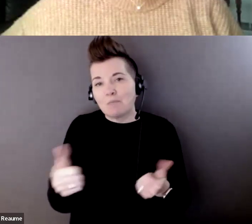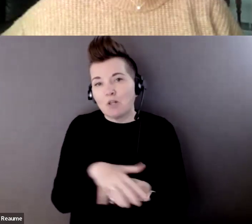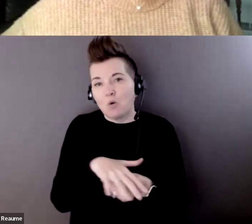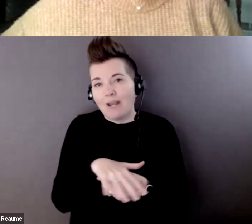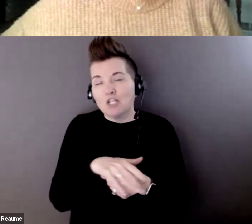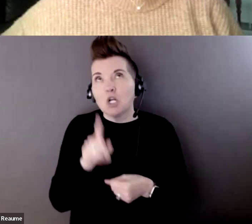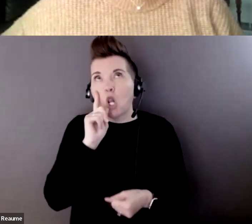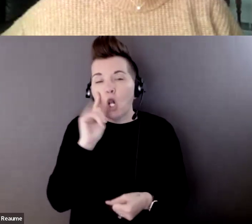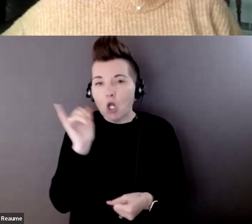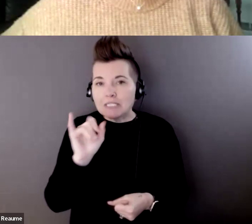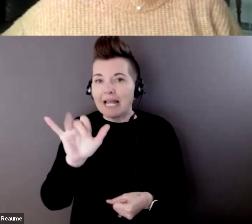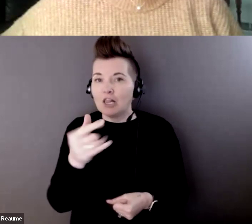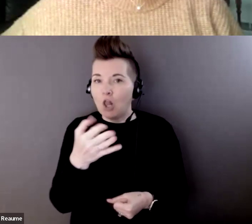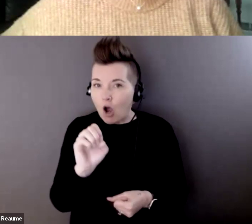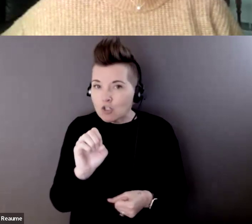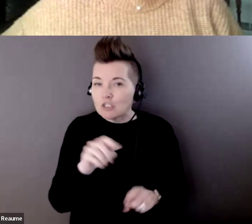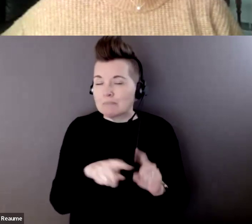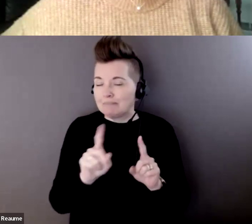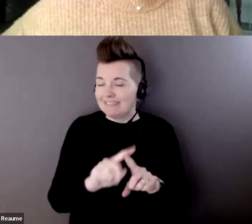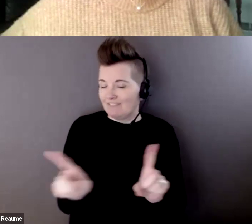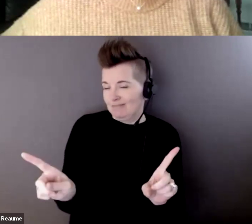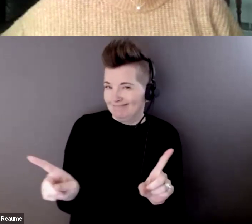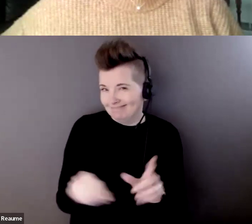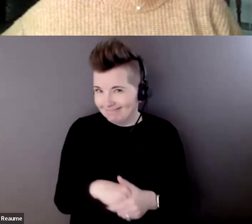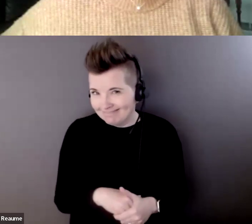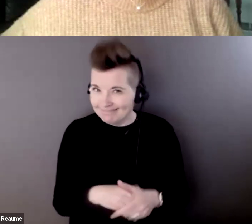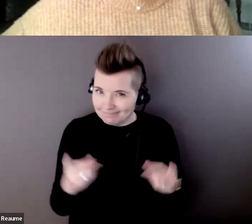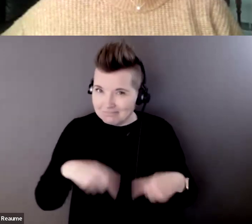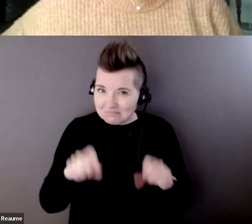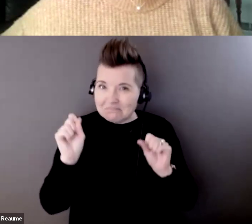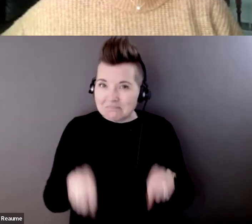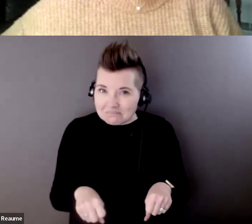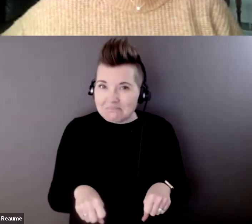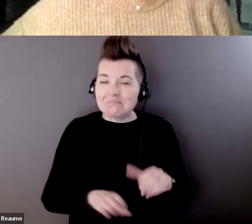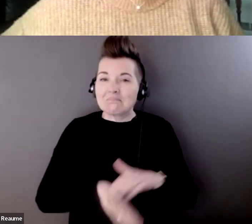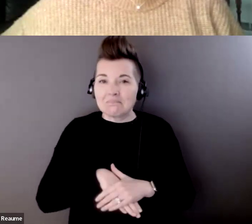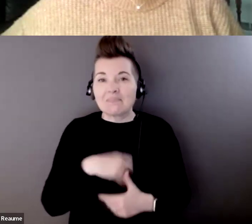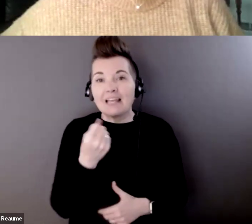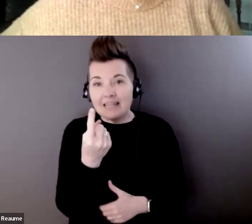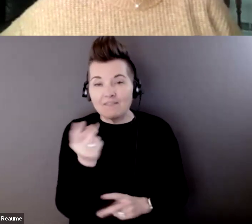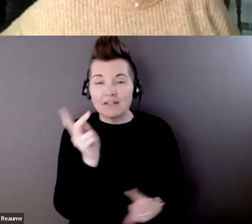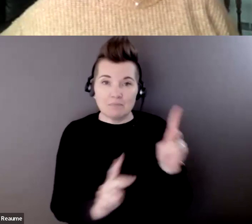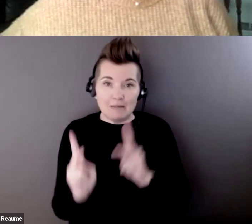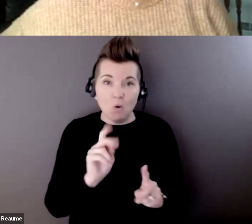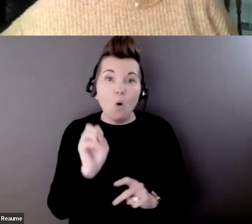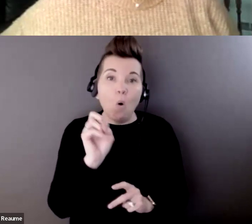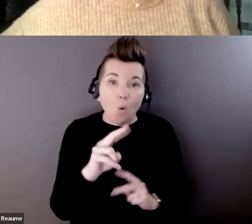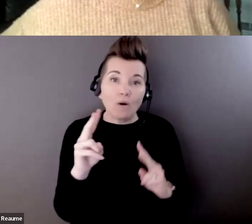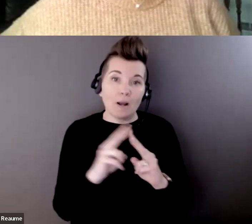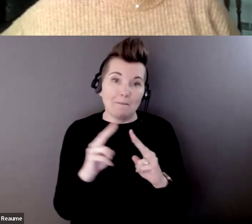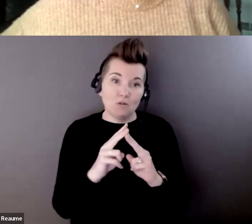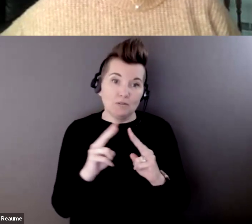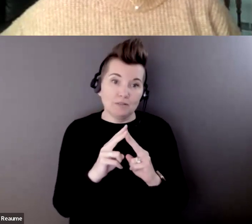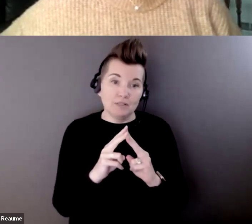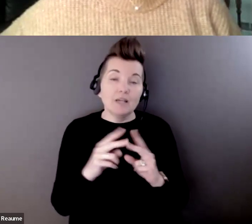setting. So we do have the ability to house 11 people, or if there's couples, because we will take couples as well as